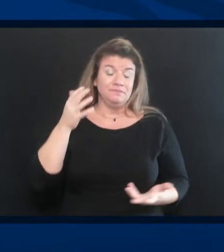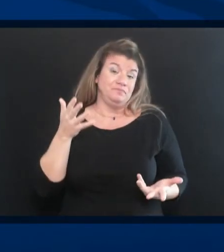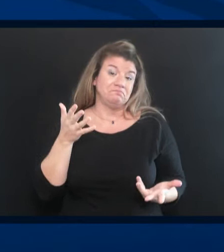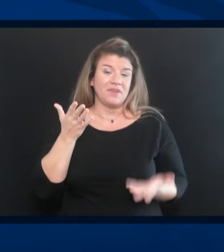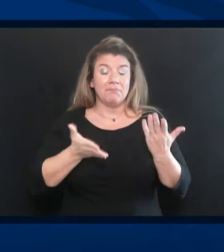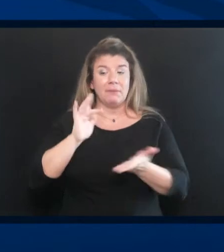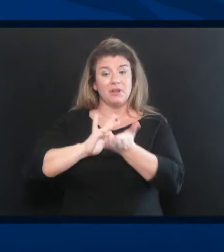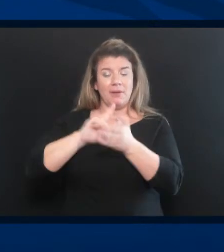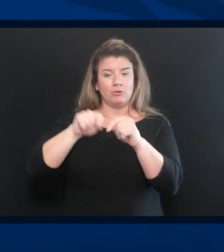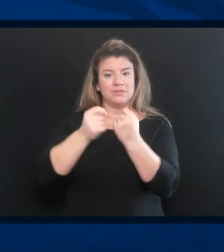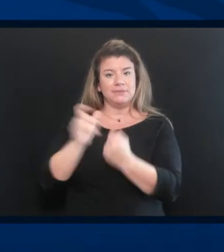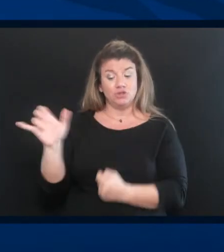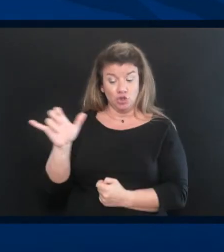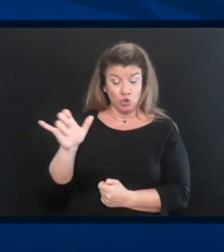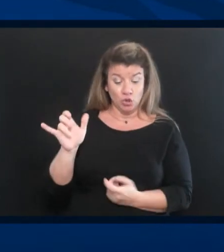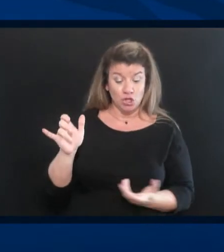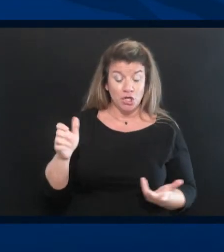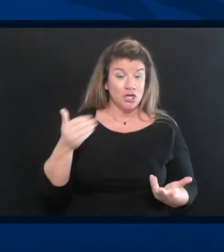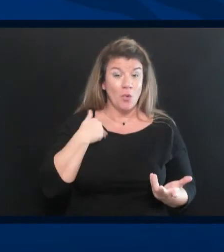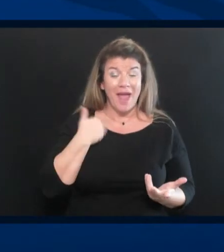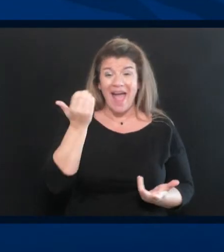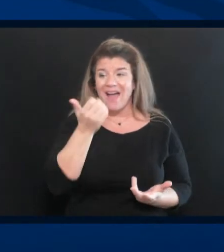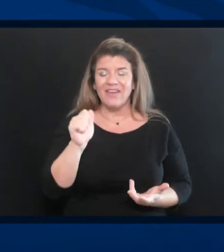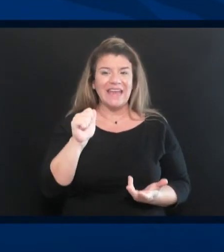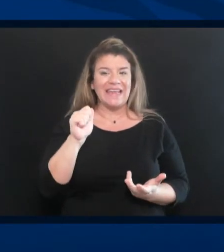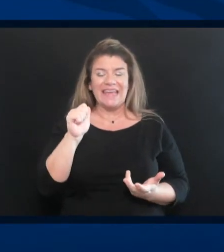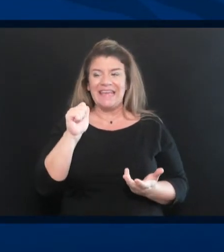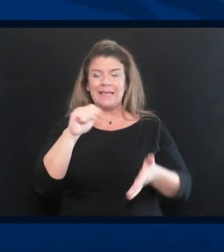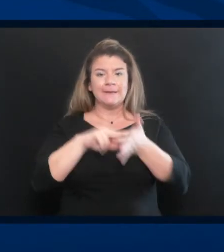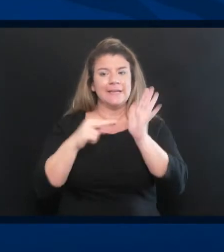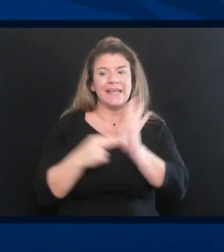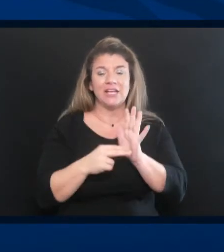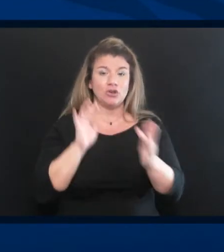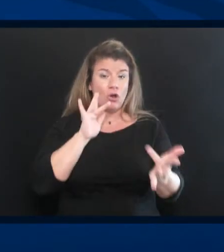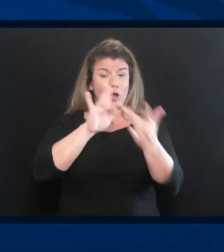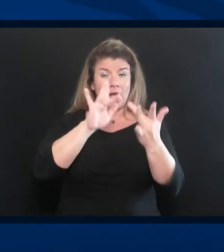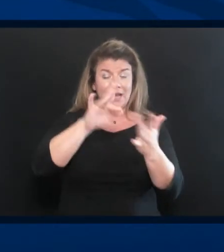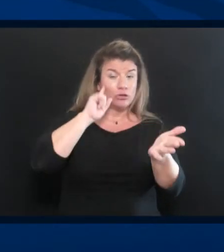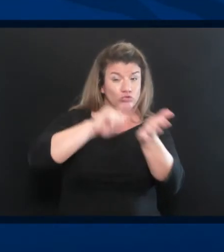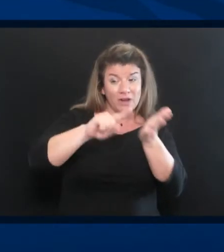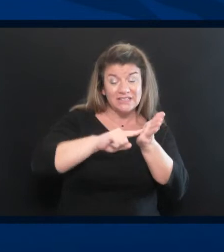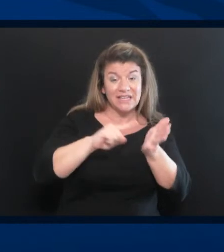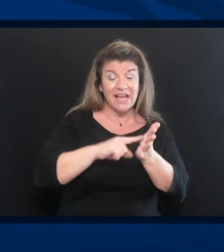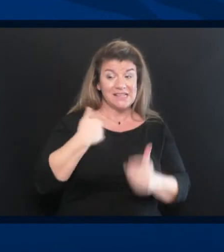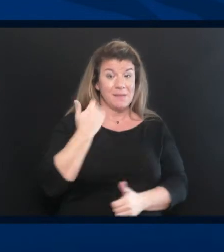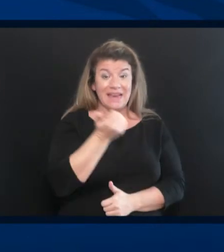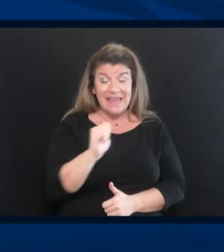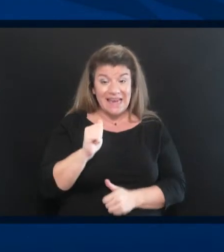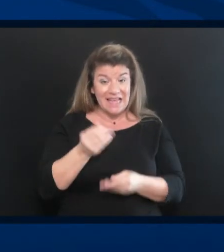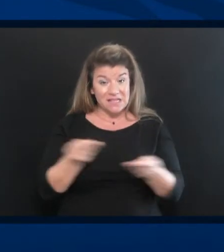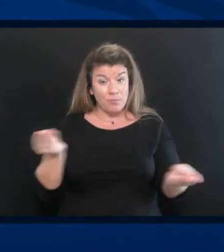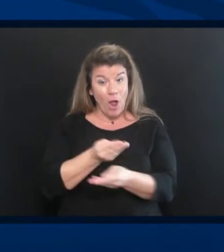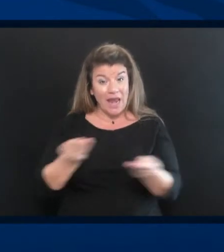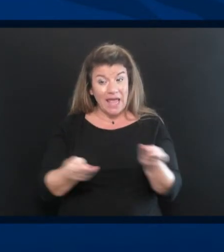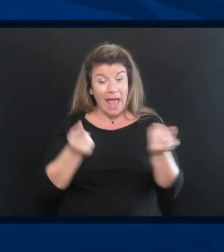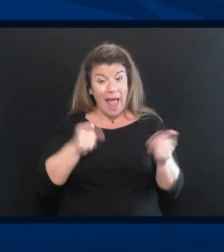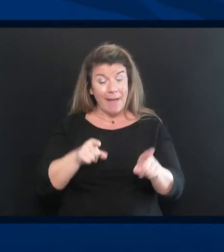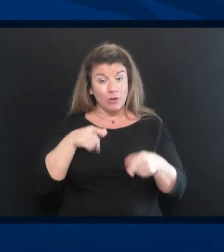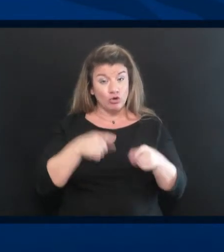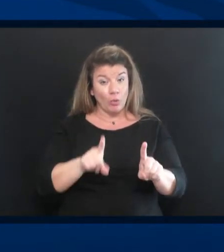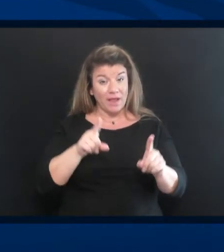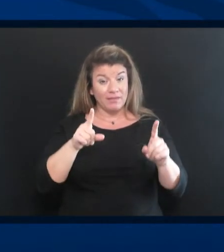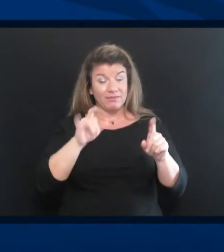the medical folks. Do we have any indication on contact tracing, whether there has been any spreading taking place during these